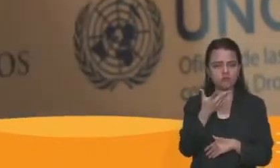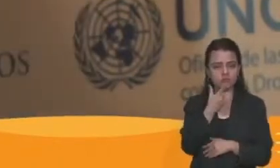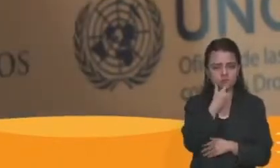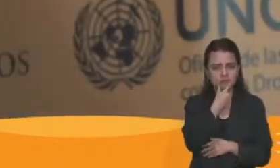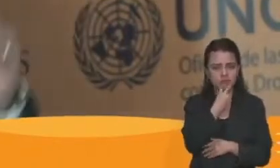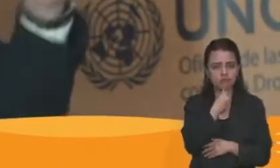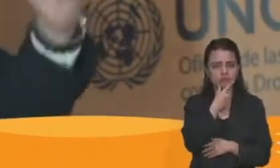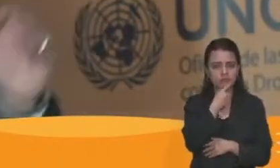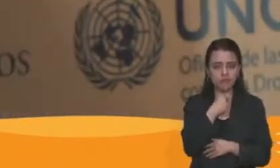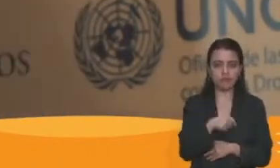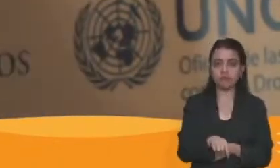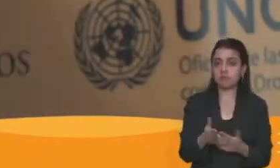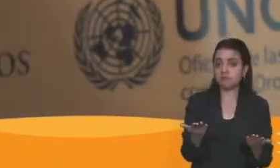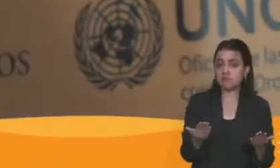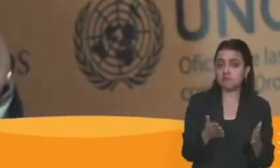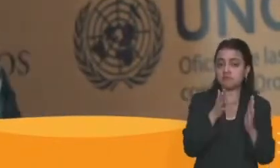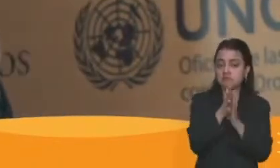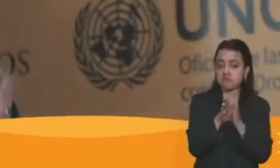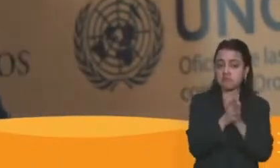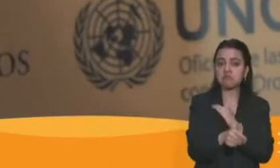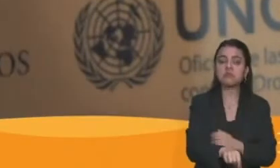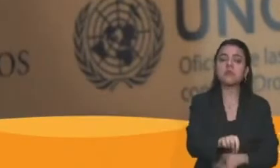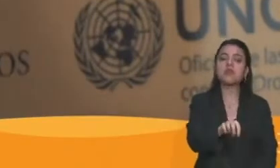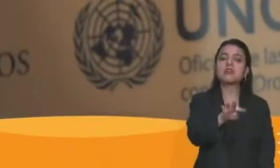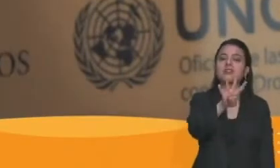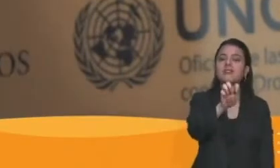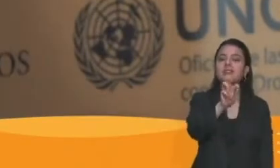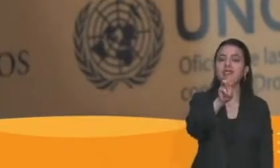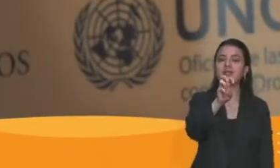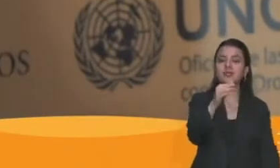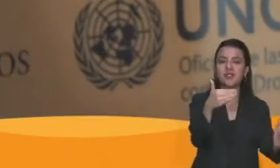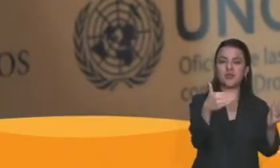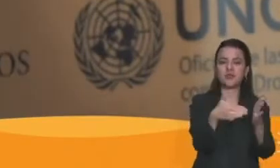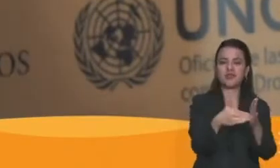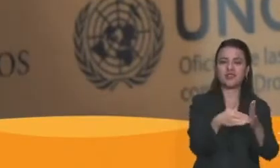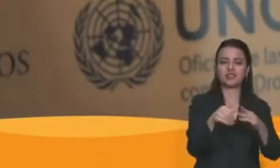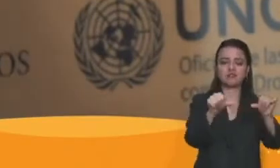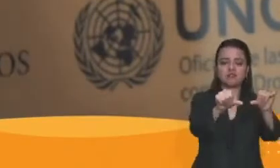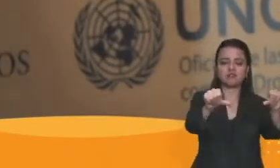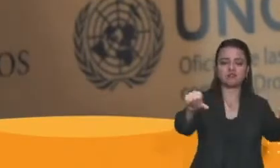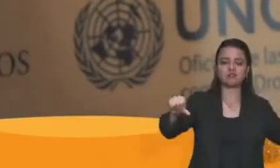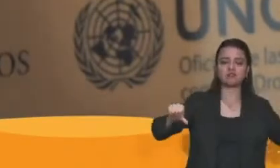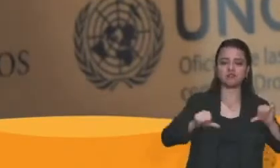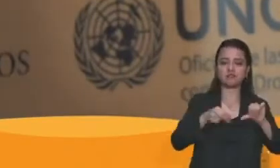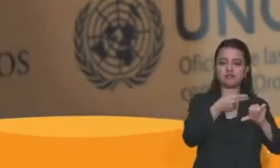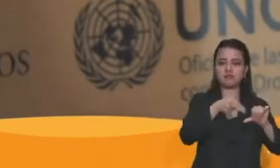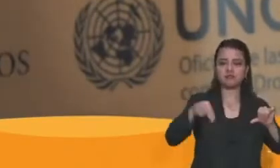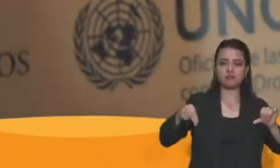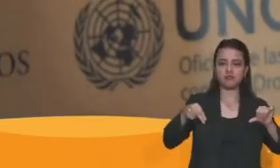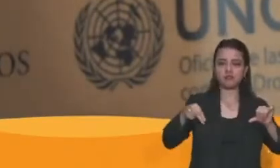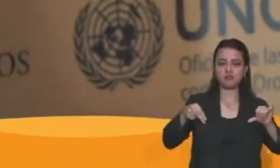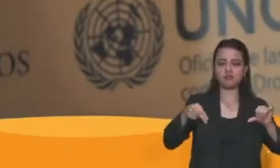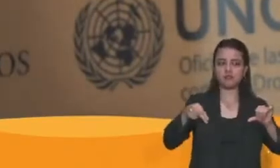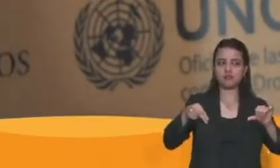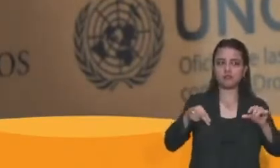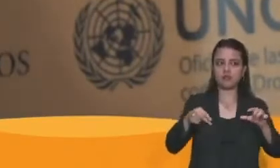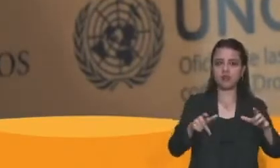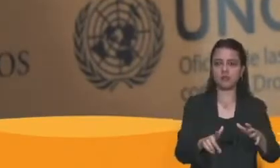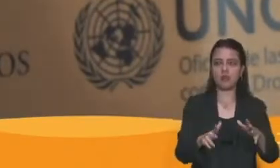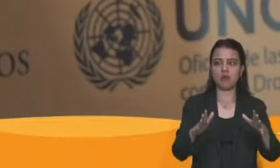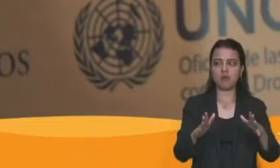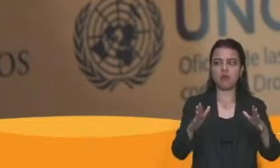report. We had 98,000 hectares, we reduced to 2%, but we kept it stable, reduction